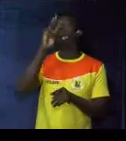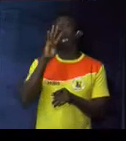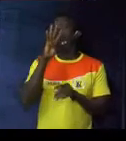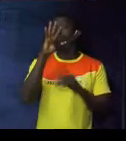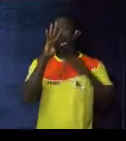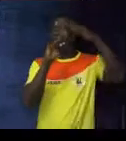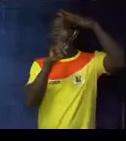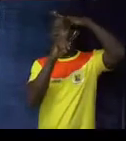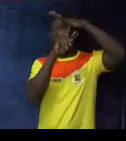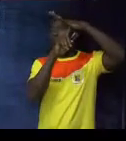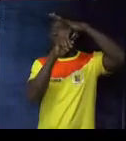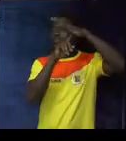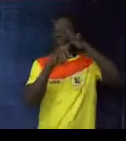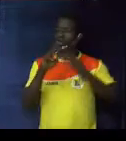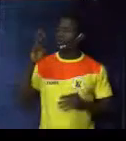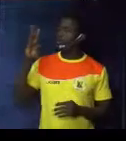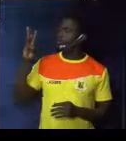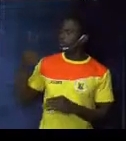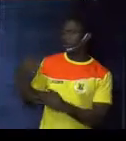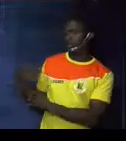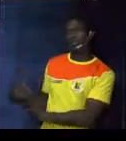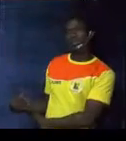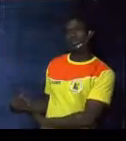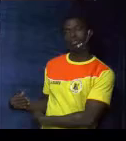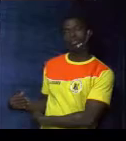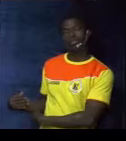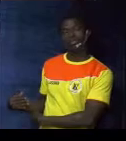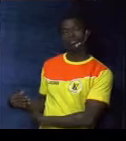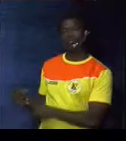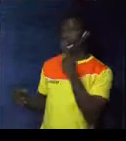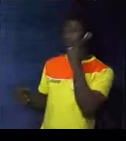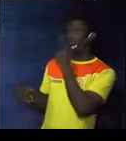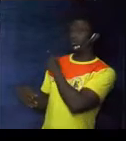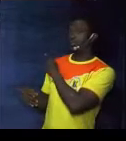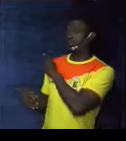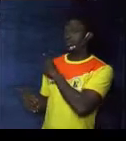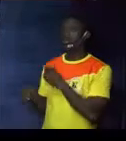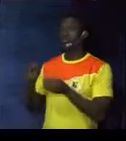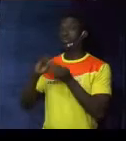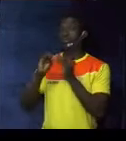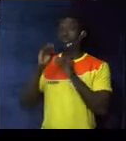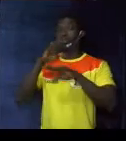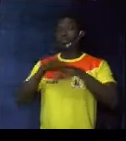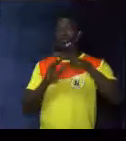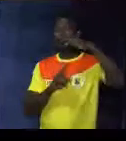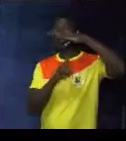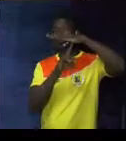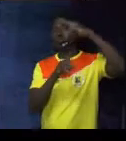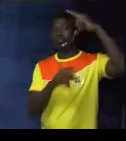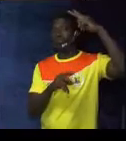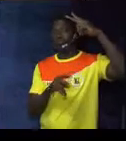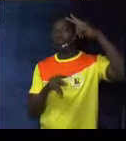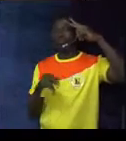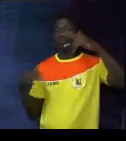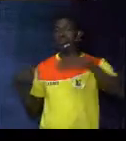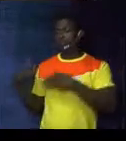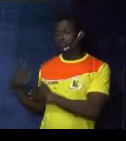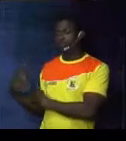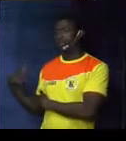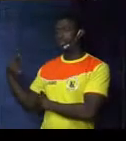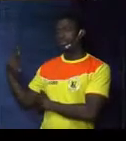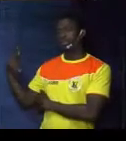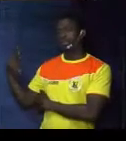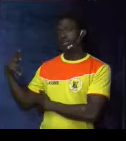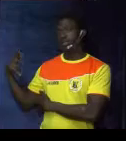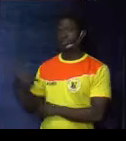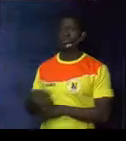and the number to the side is 6. So 24 must go here. And in this place the number on top is 2 and the number to the side is 3. So 2 times 3 must